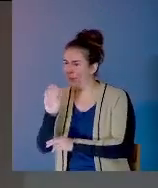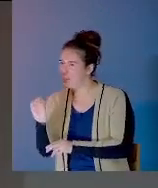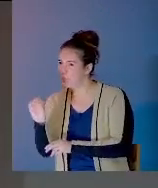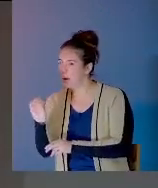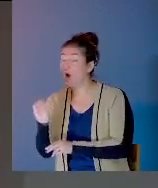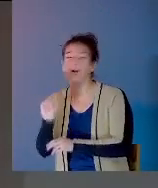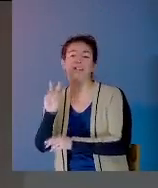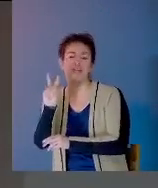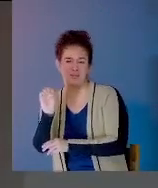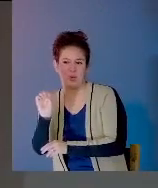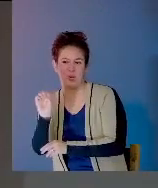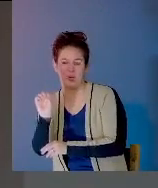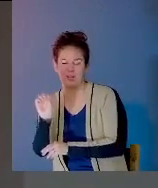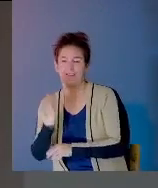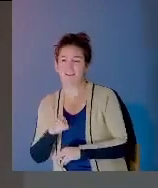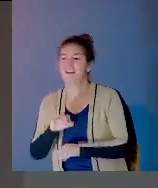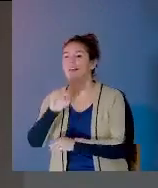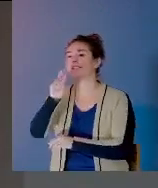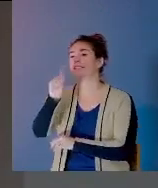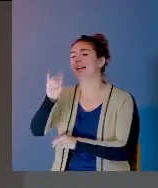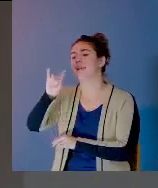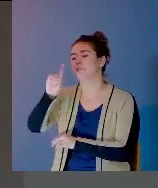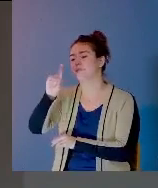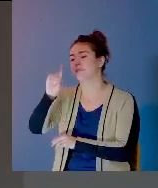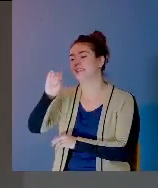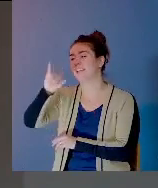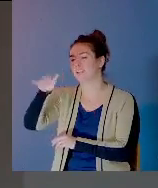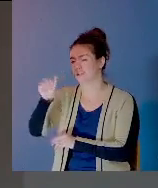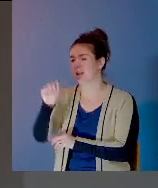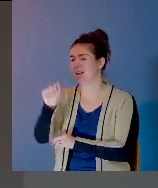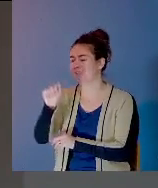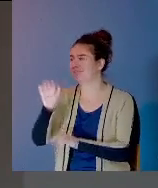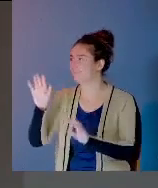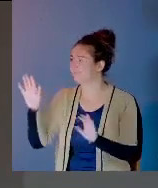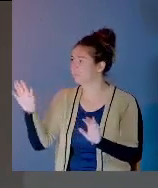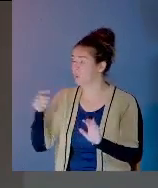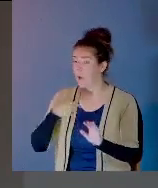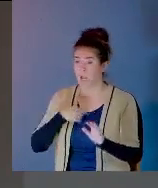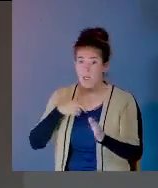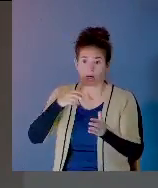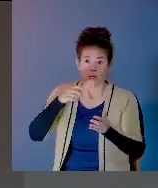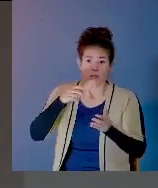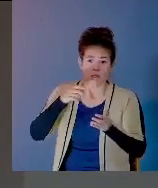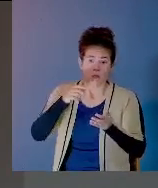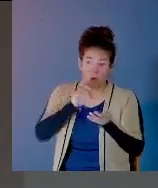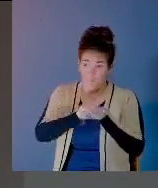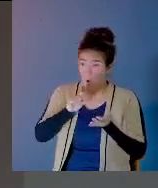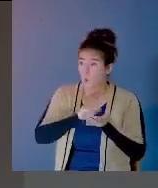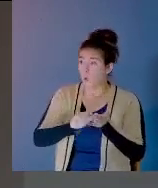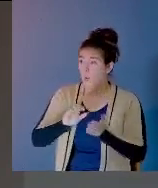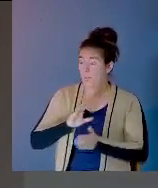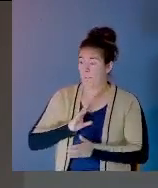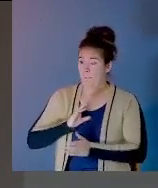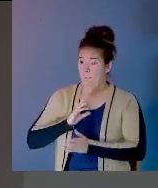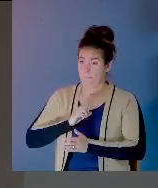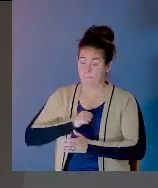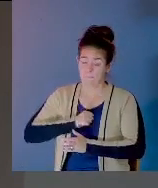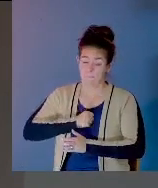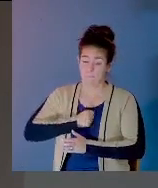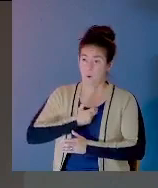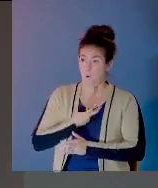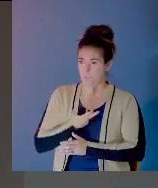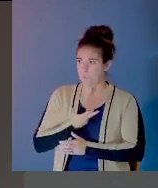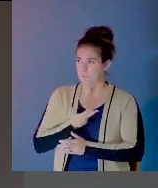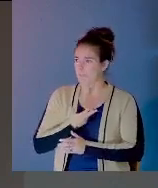But I wrote a poem about like 2 weeks after I got saved. And I got saved 3 days after my friend Christian, he's not here